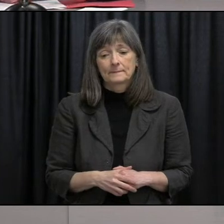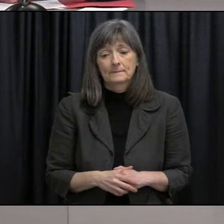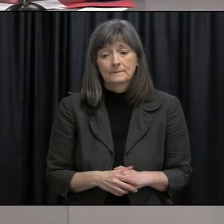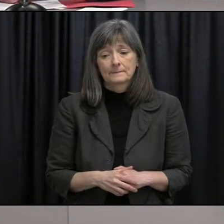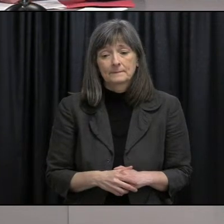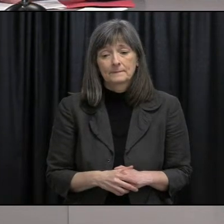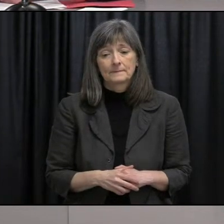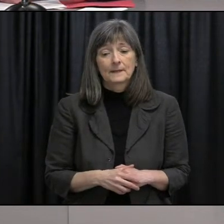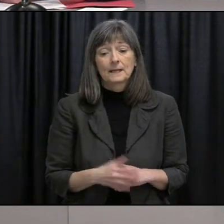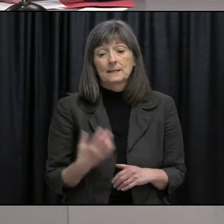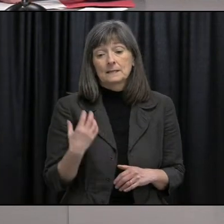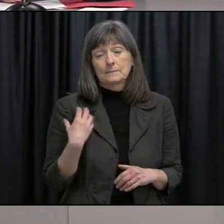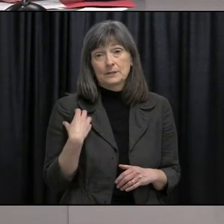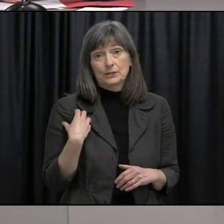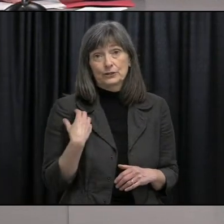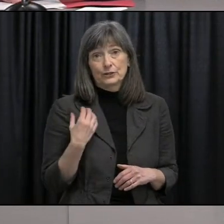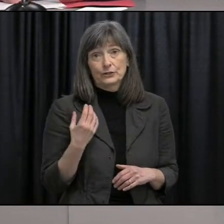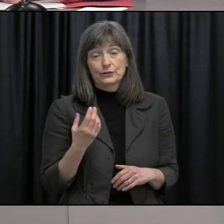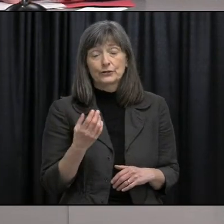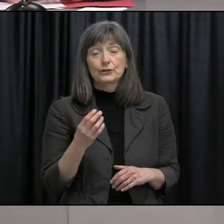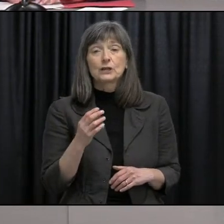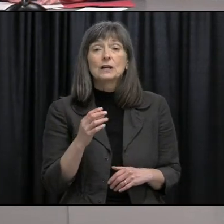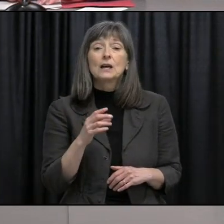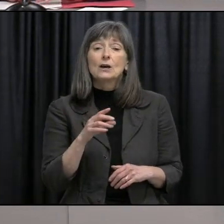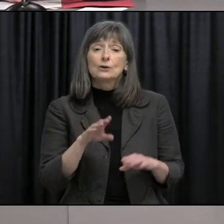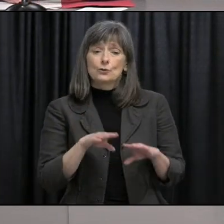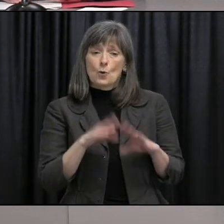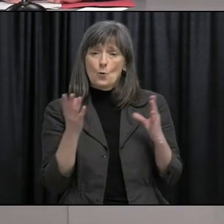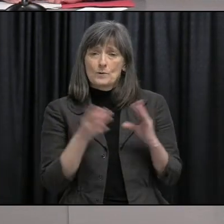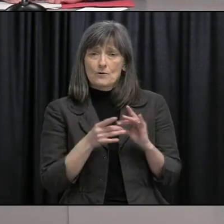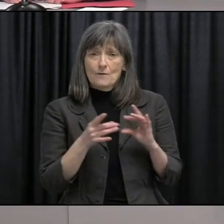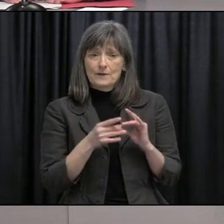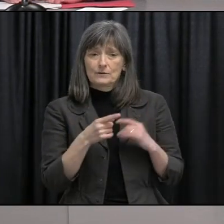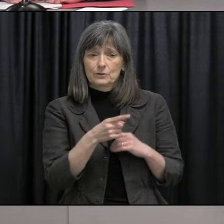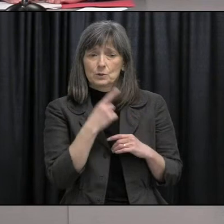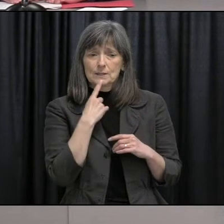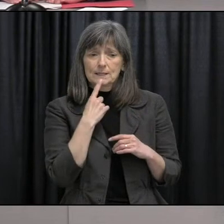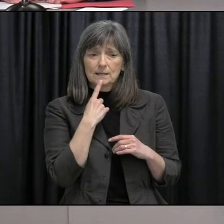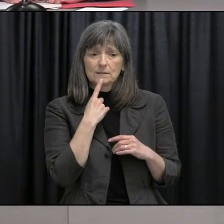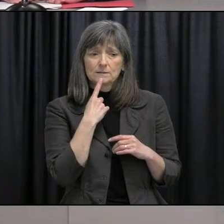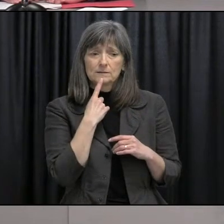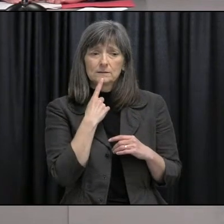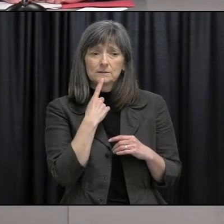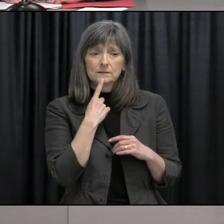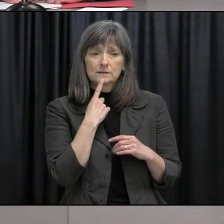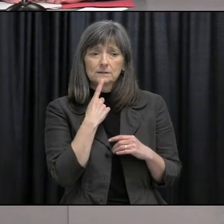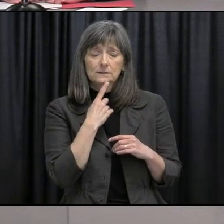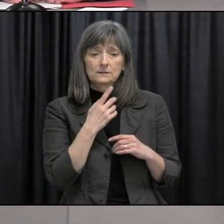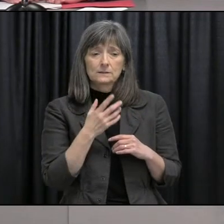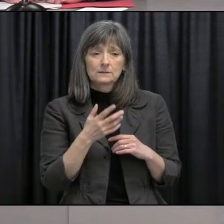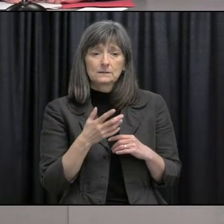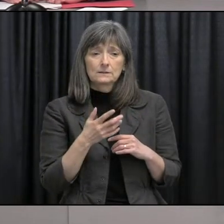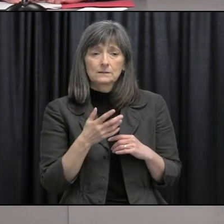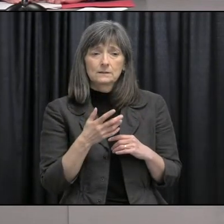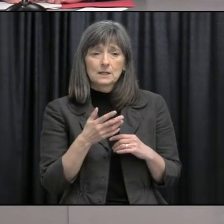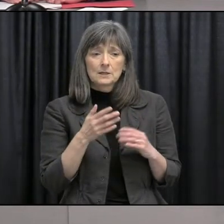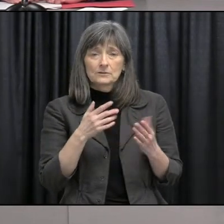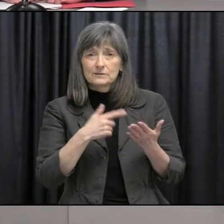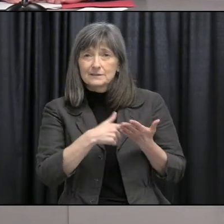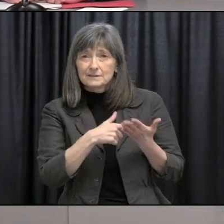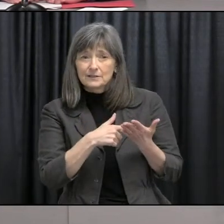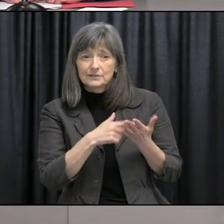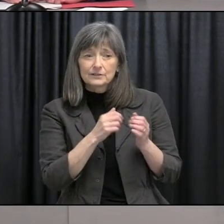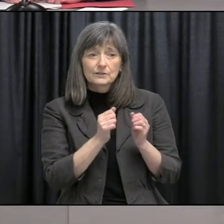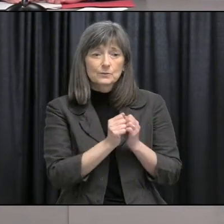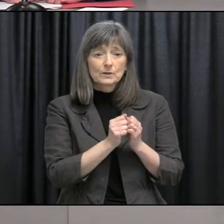Thank you. Minister Haggie, you referenced in your opening remarks about conversations about getting plans in place for